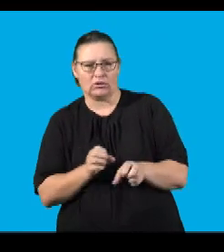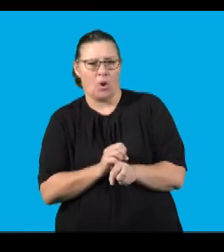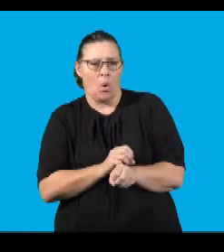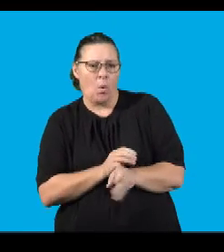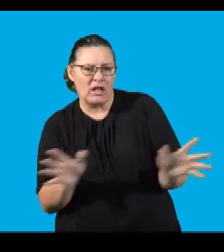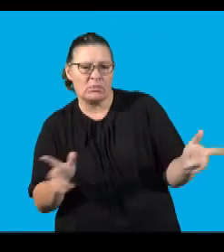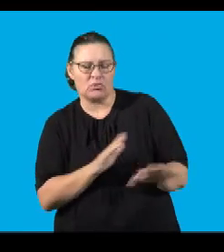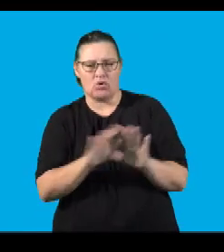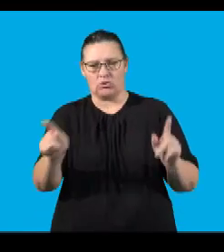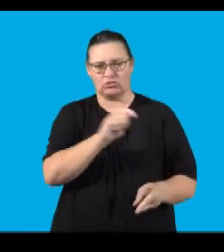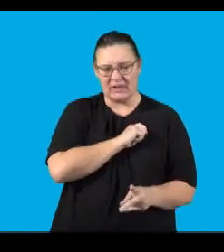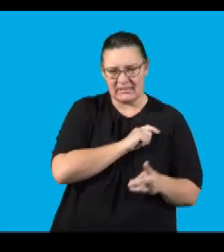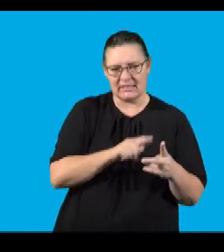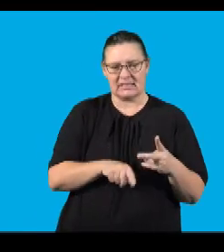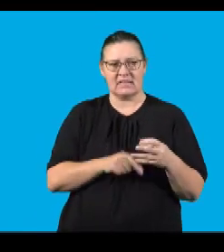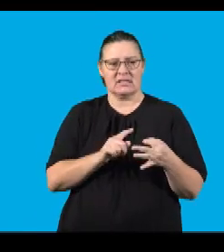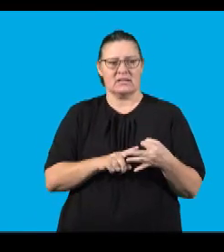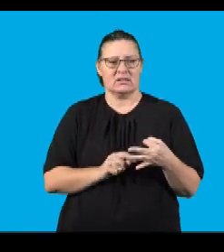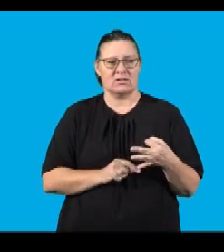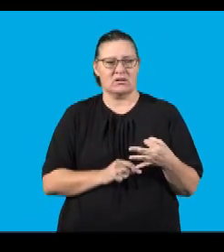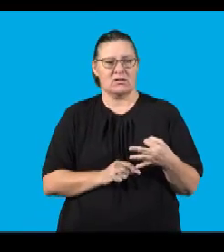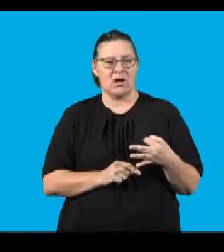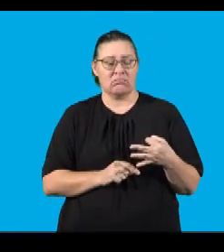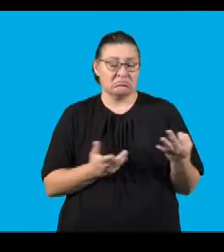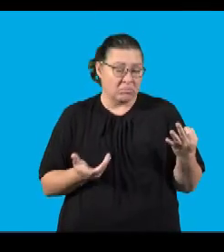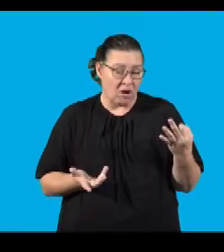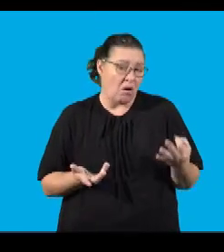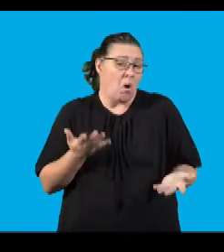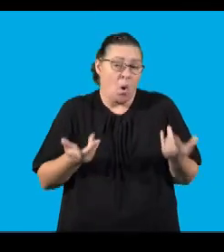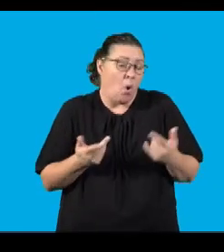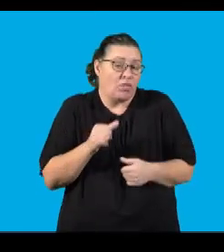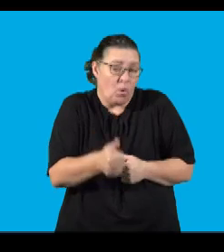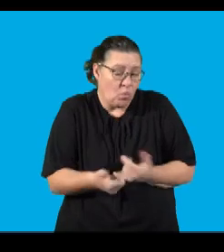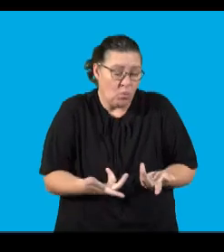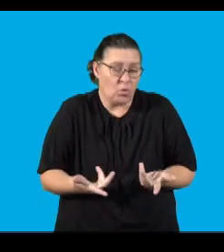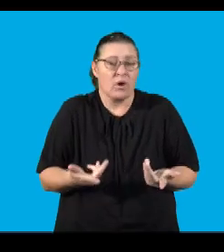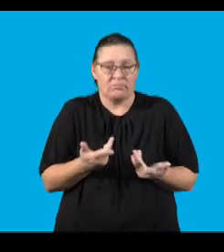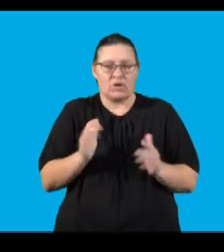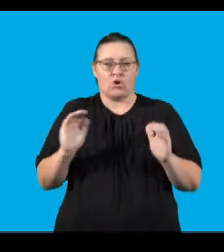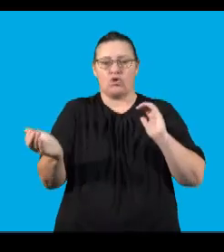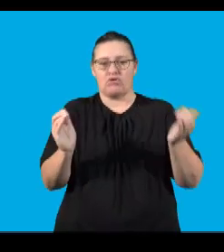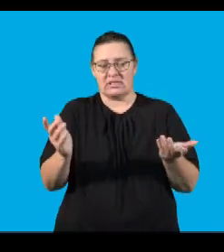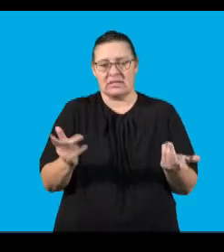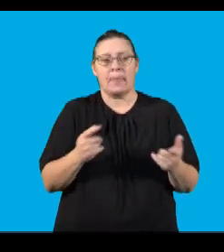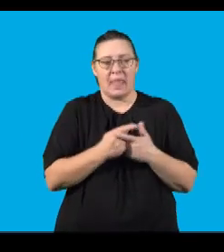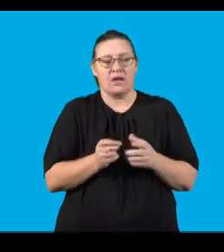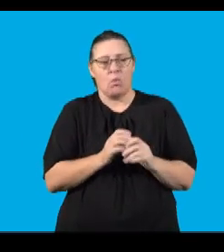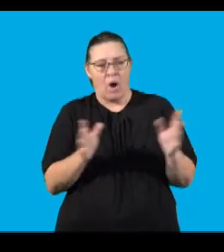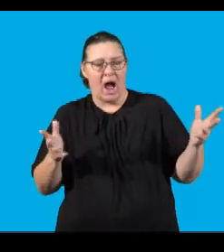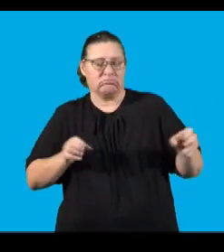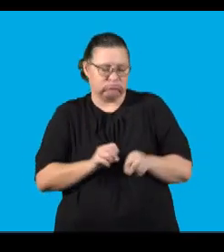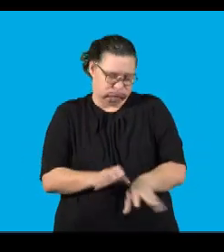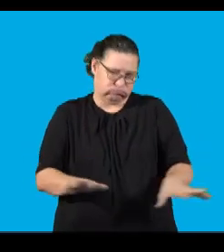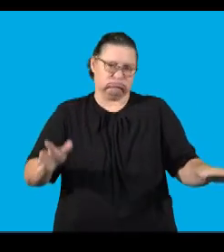widespread distrust, and then there is an although that shows maybe a contrast, and here again